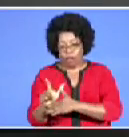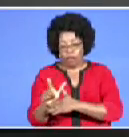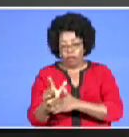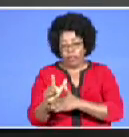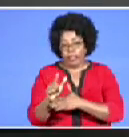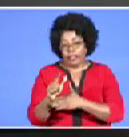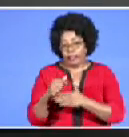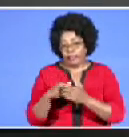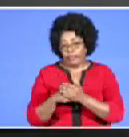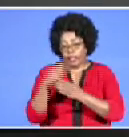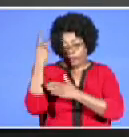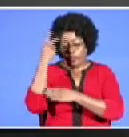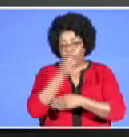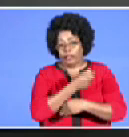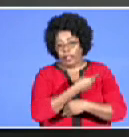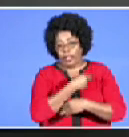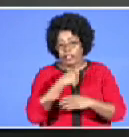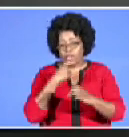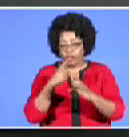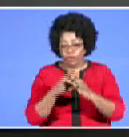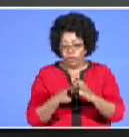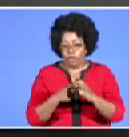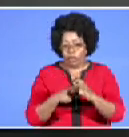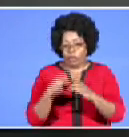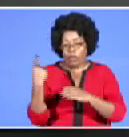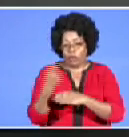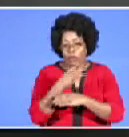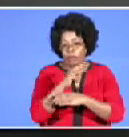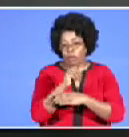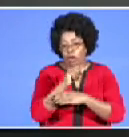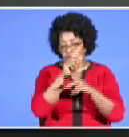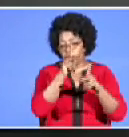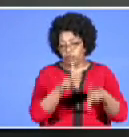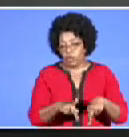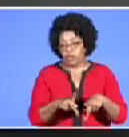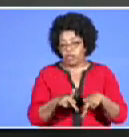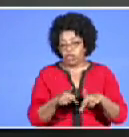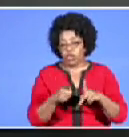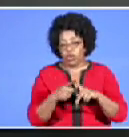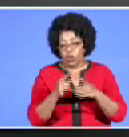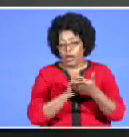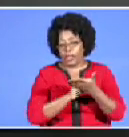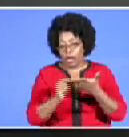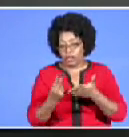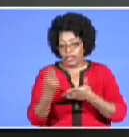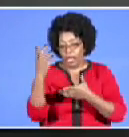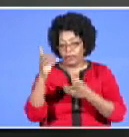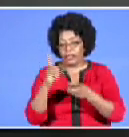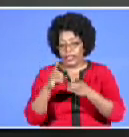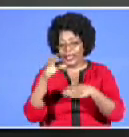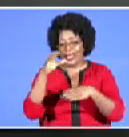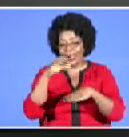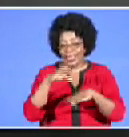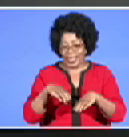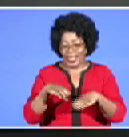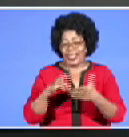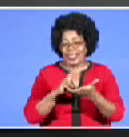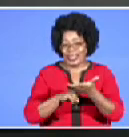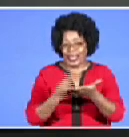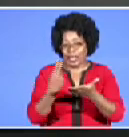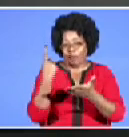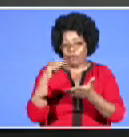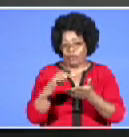Managing Director Philip Haven confirmed that only mortgage clients whose accounts are current and up to date can sign up for the